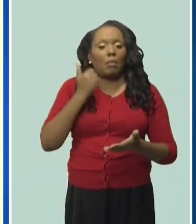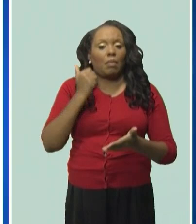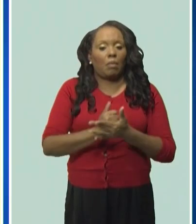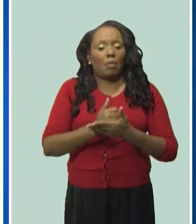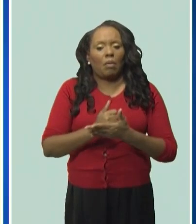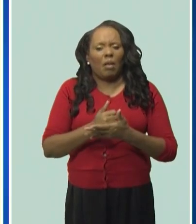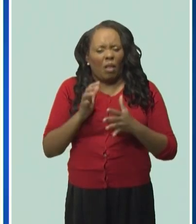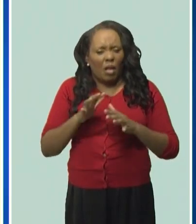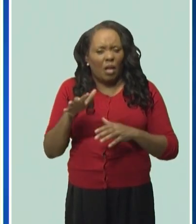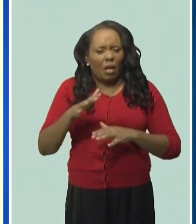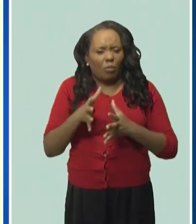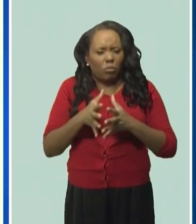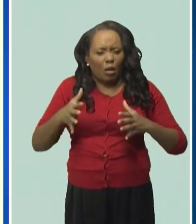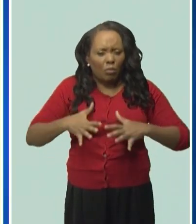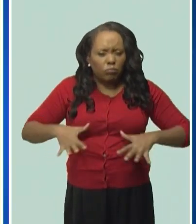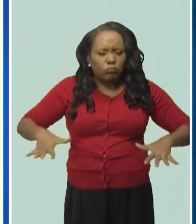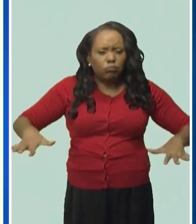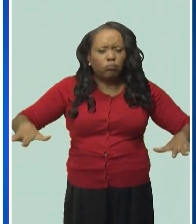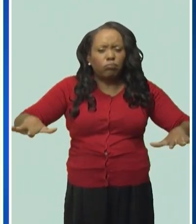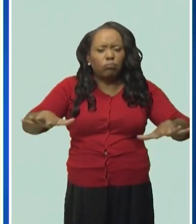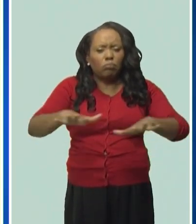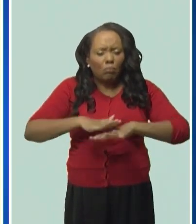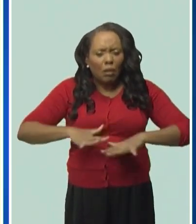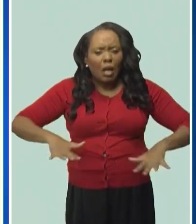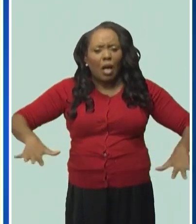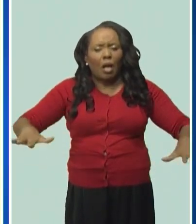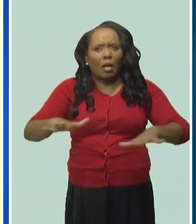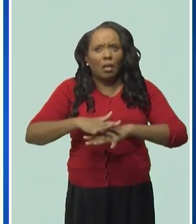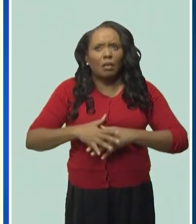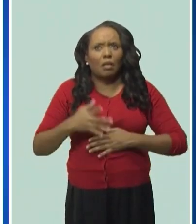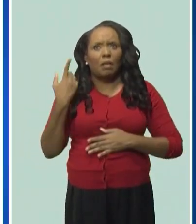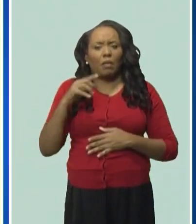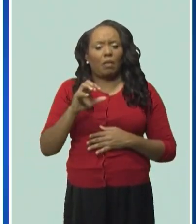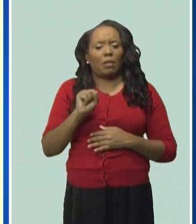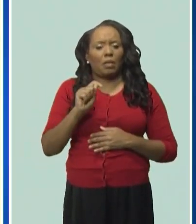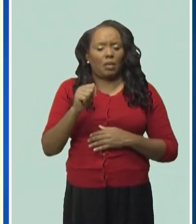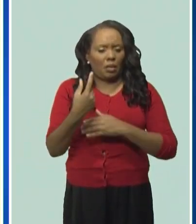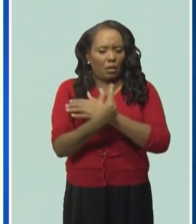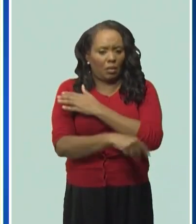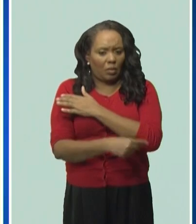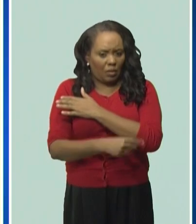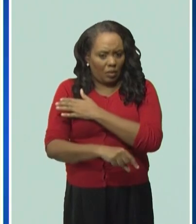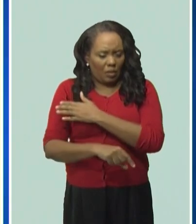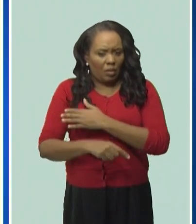if you average 10 houses per acre, this for St. George,